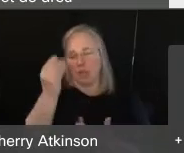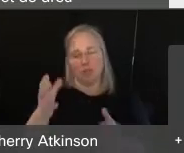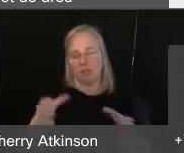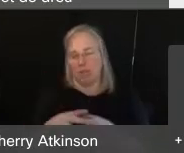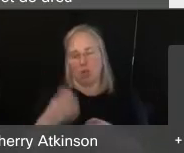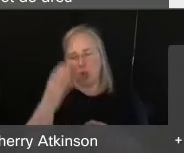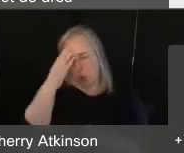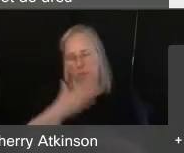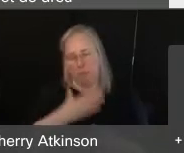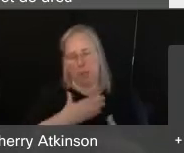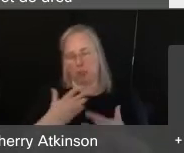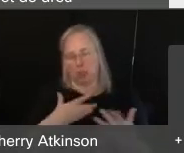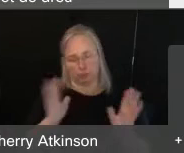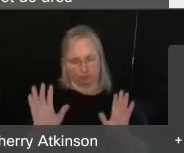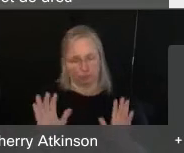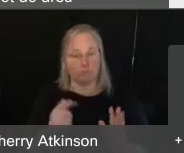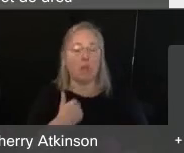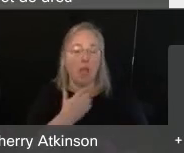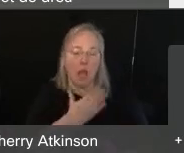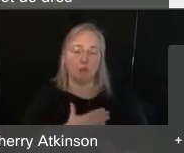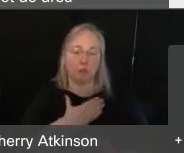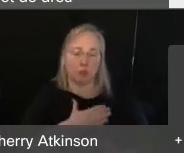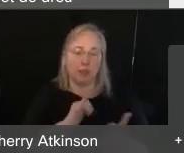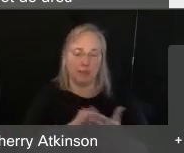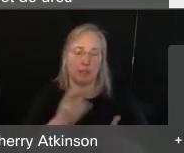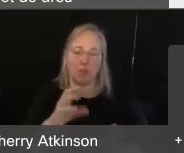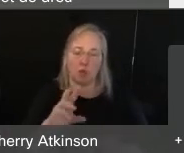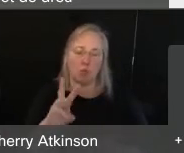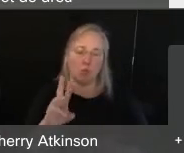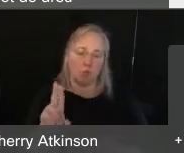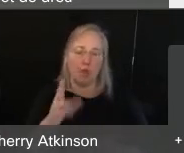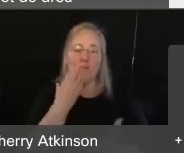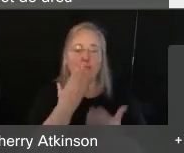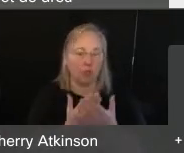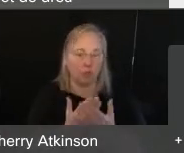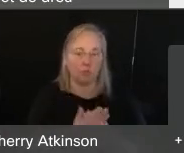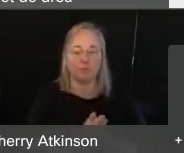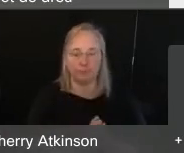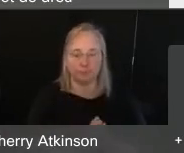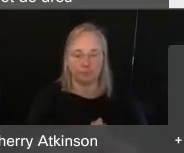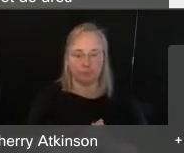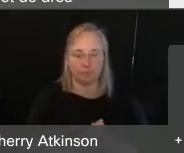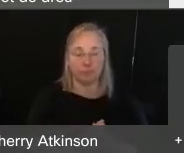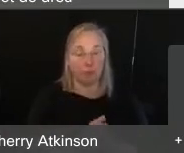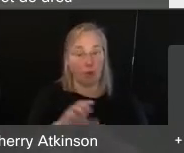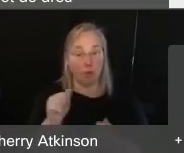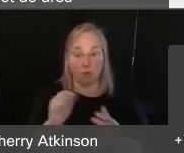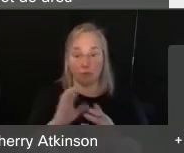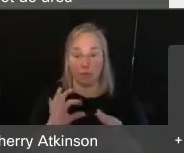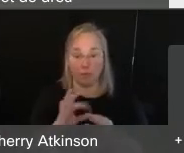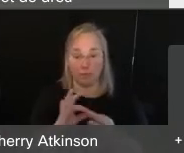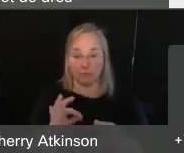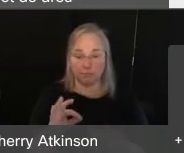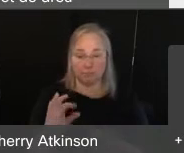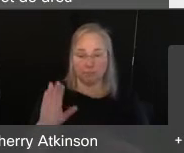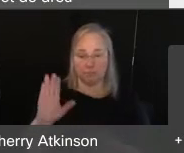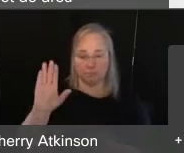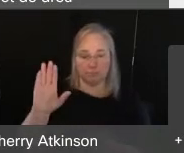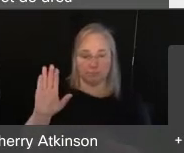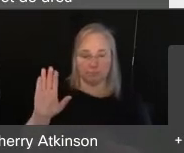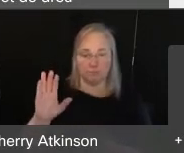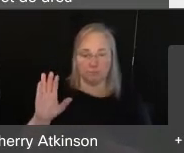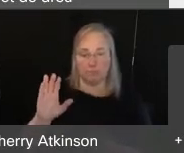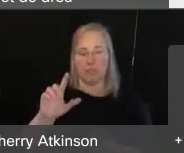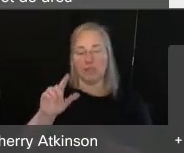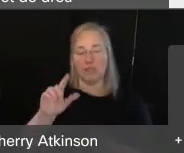I appreciate that, Mr. Wu. Thank you. Any other comments or I was just going to say, Dr. Wu, I would expect you